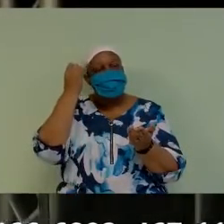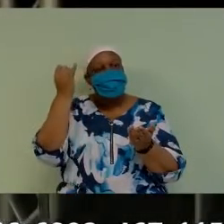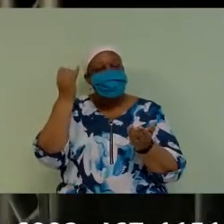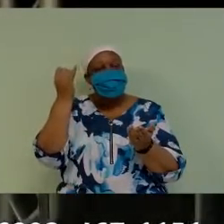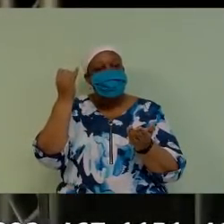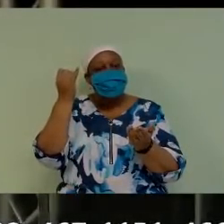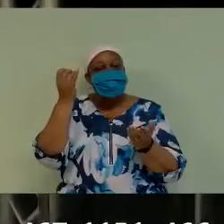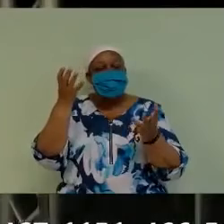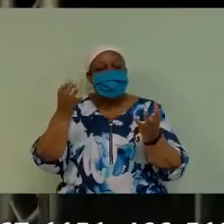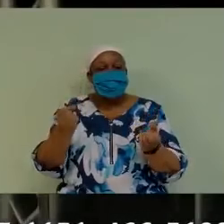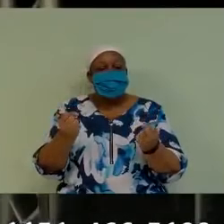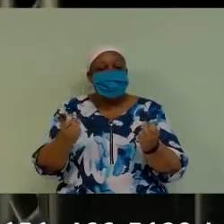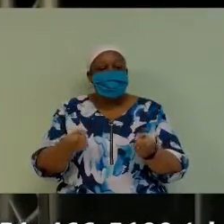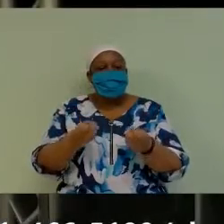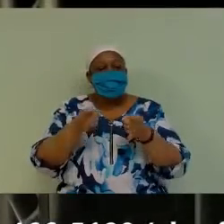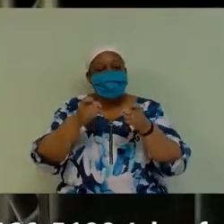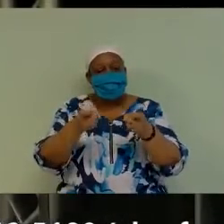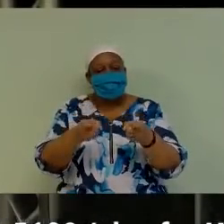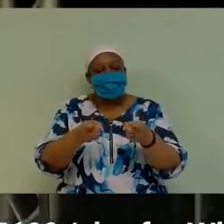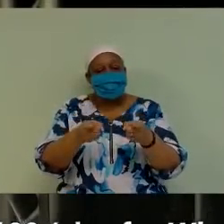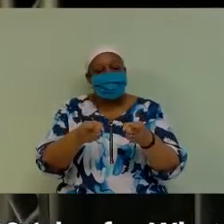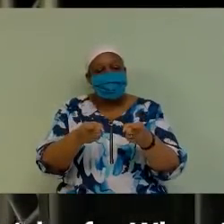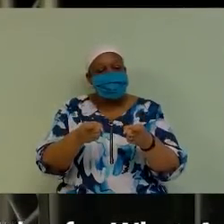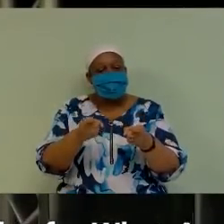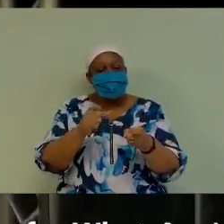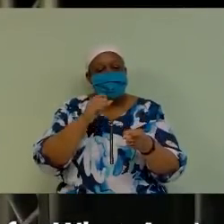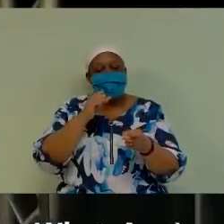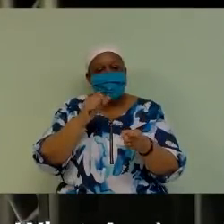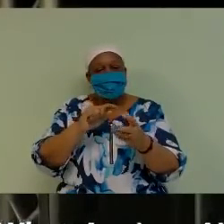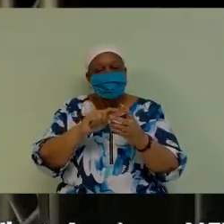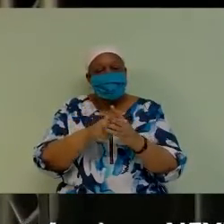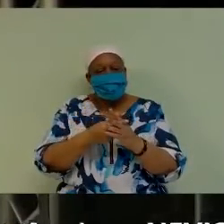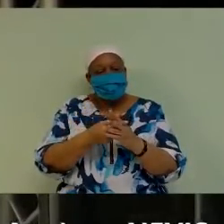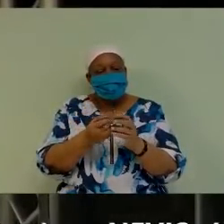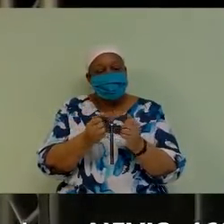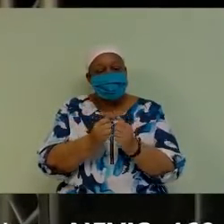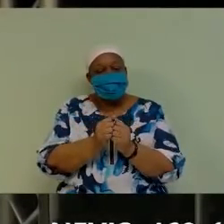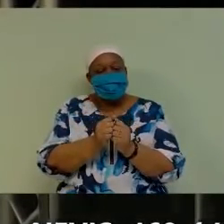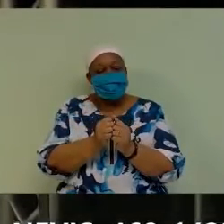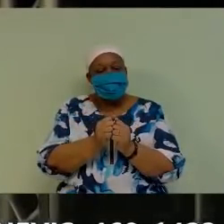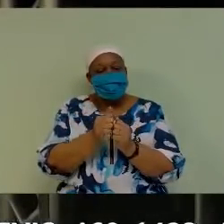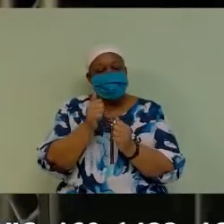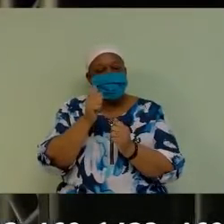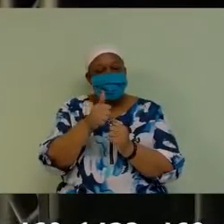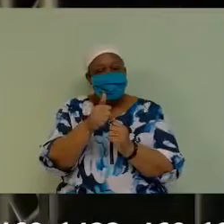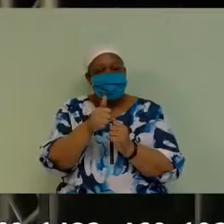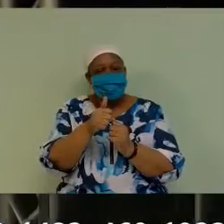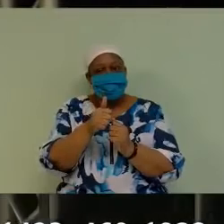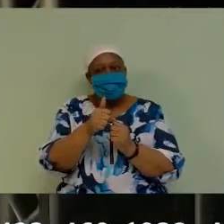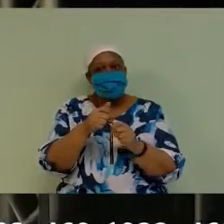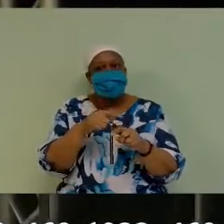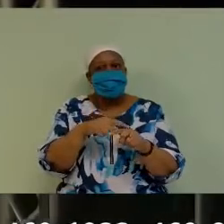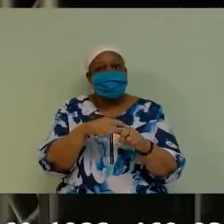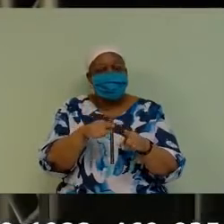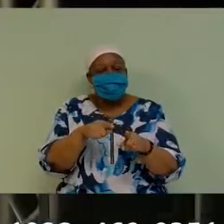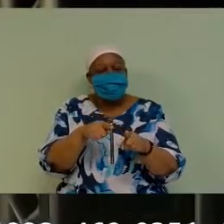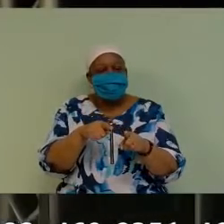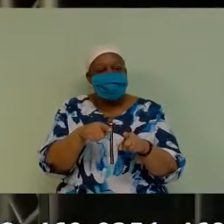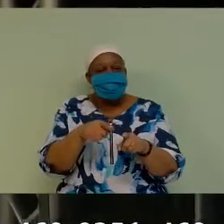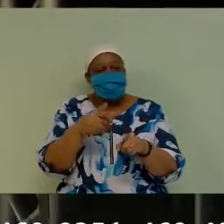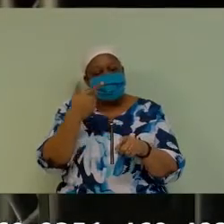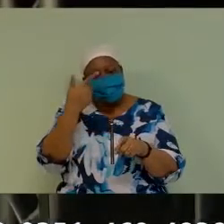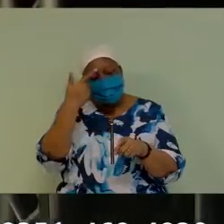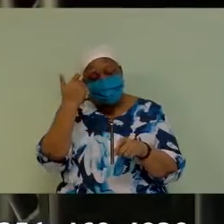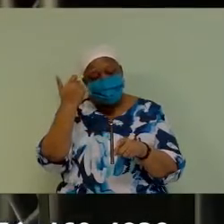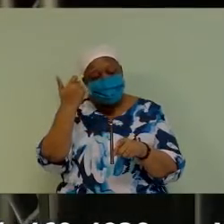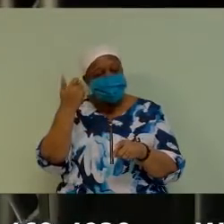I'm making today did not originate with me. In fact, it actually came as a result of me listening to the